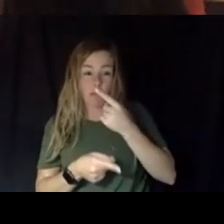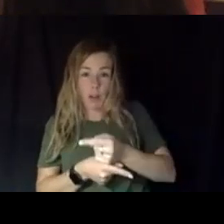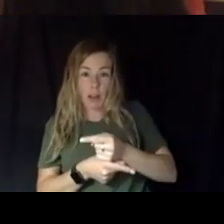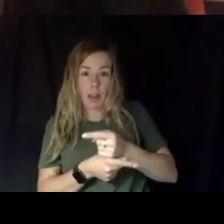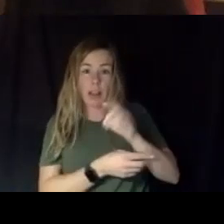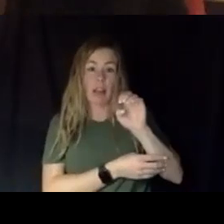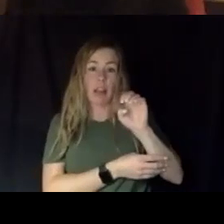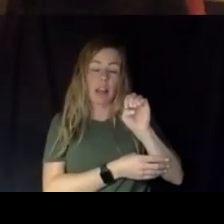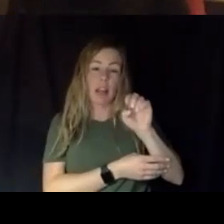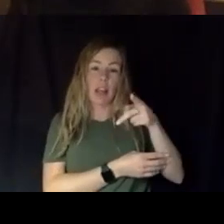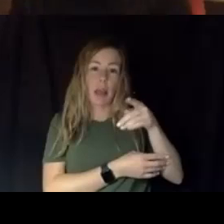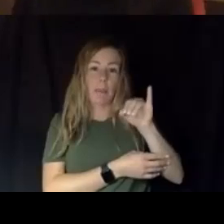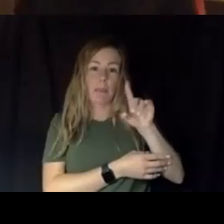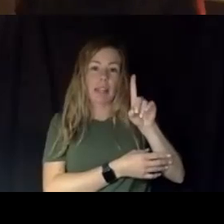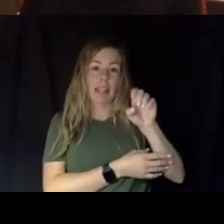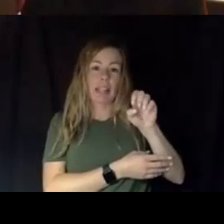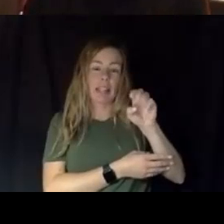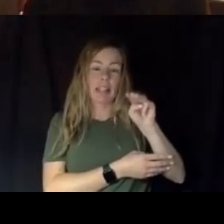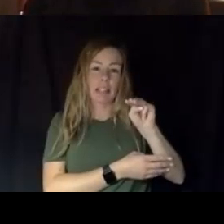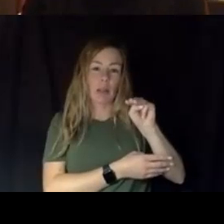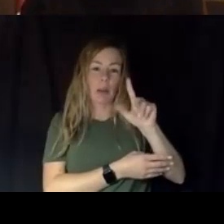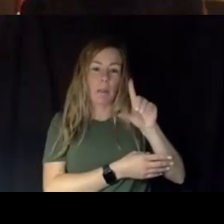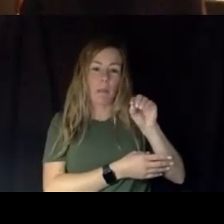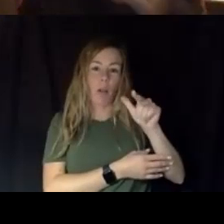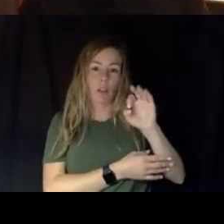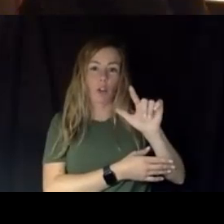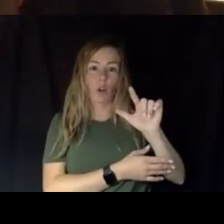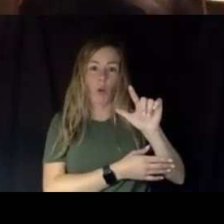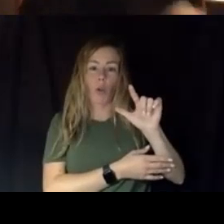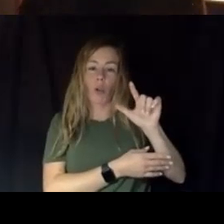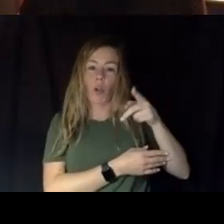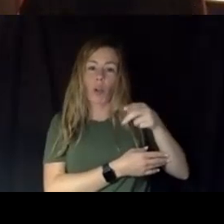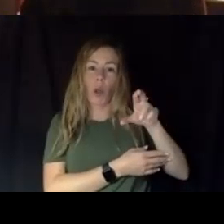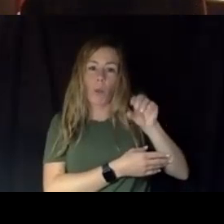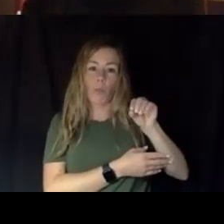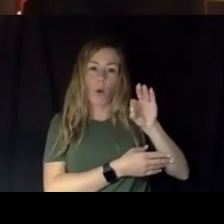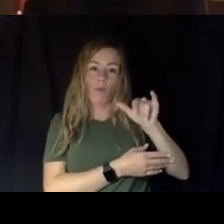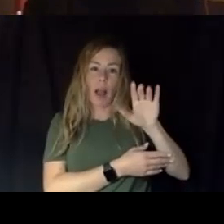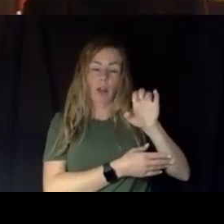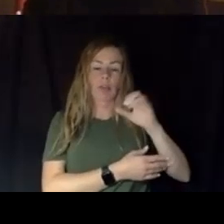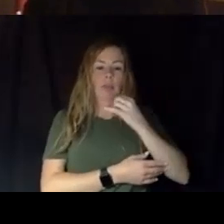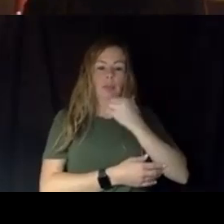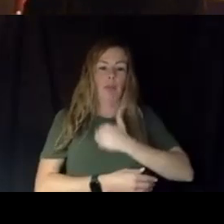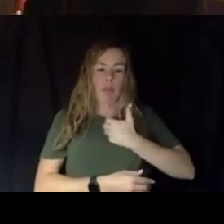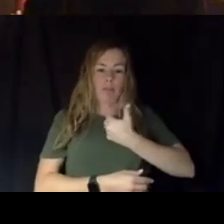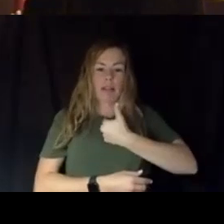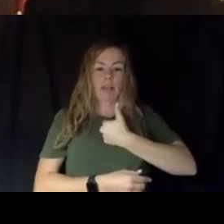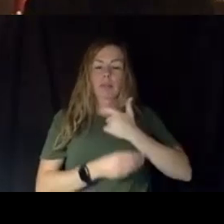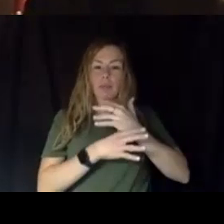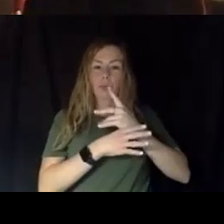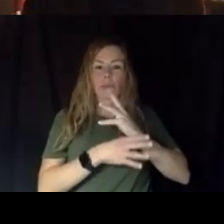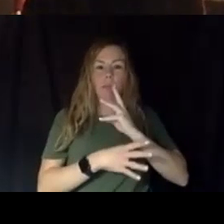epidemiological profile. Sorry, that's the native German speaker that's coming out right now. Yeah, you're right. You